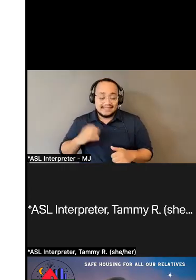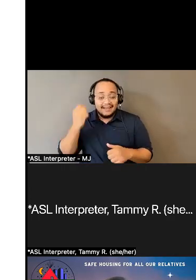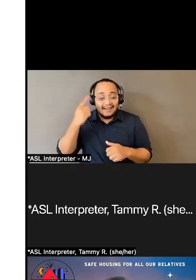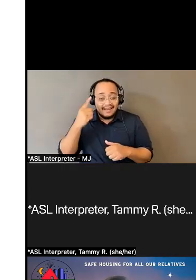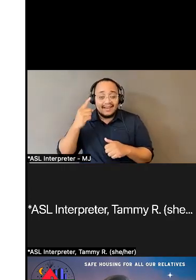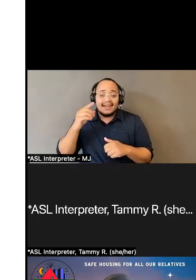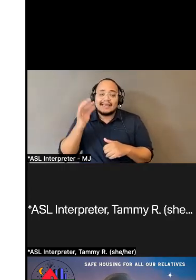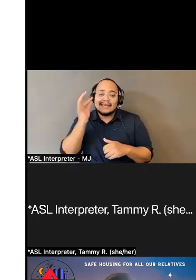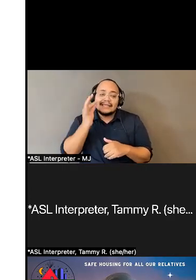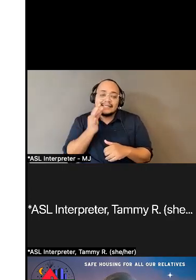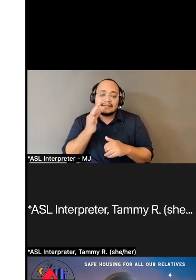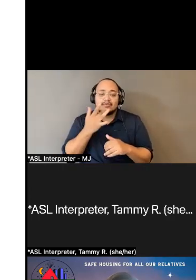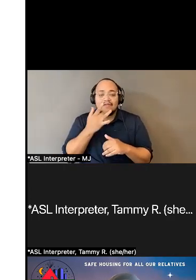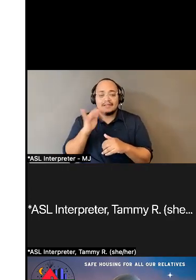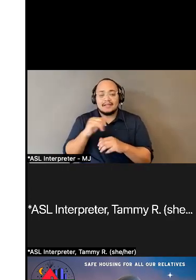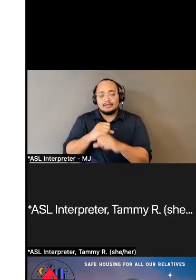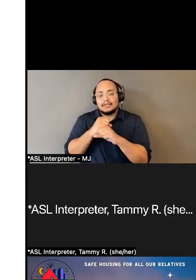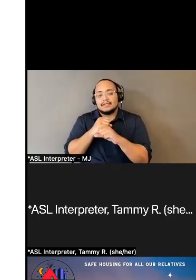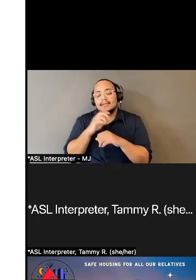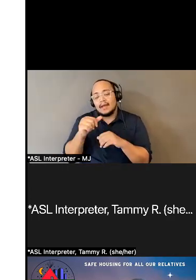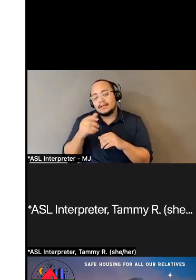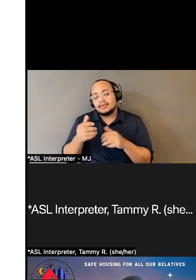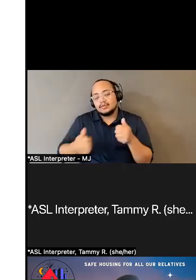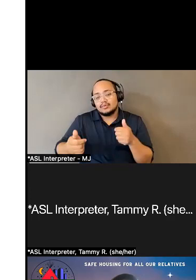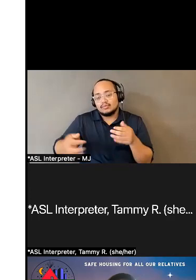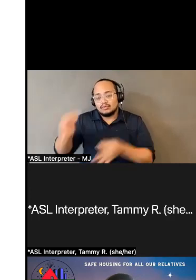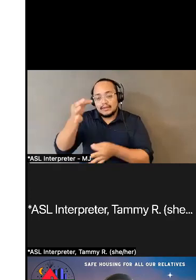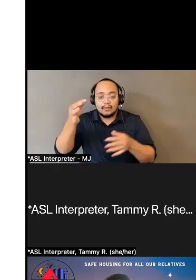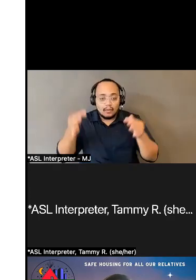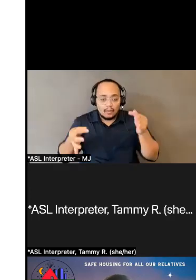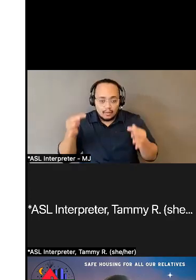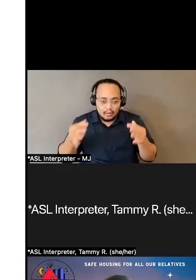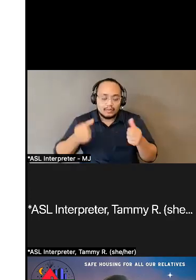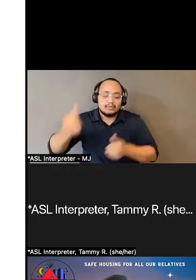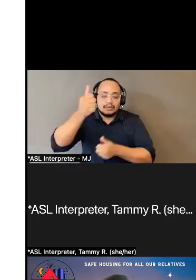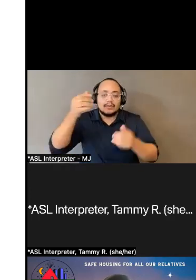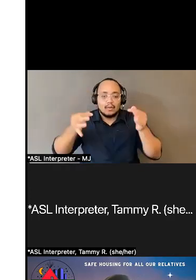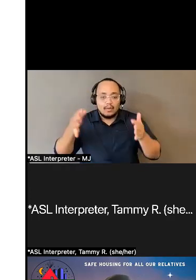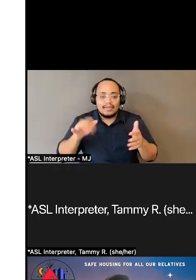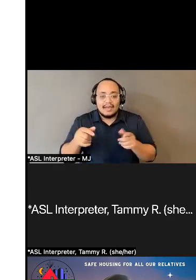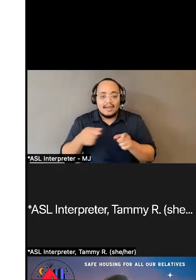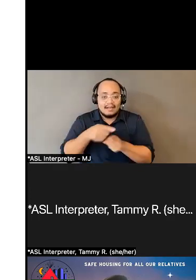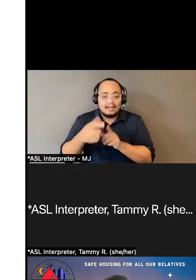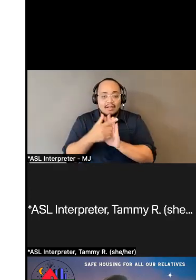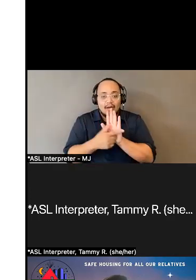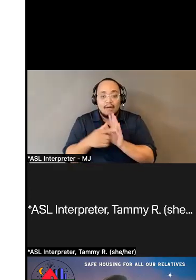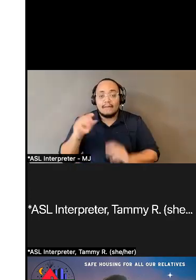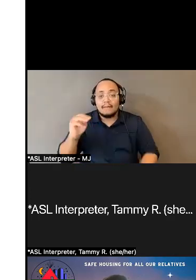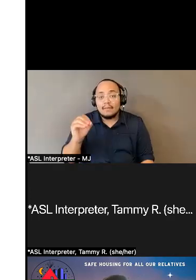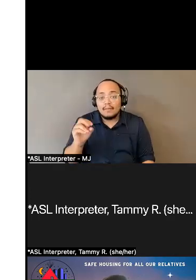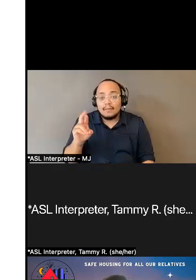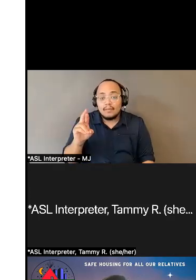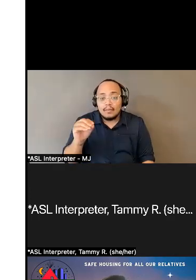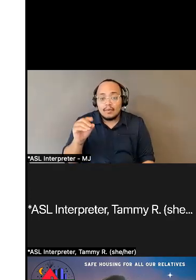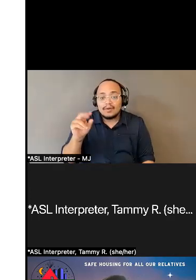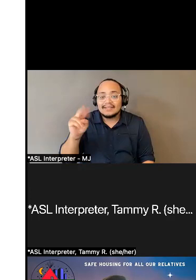is protected by Supreme Court law, specifically Morton v. Mancari, if you are interested in that. But the way that